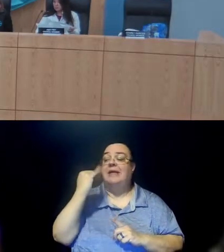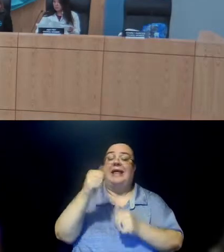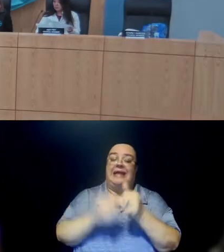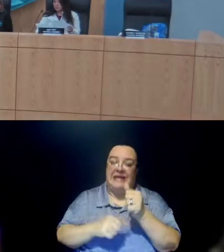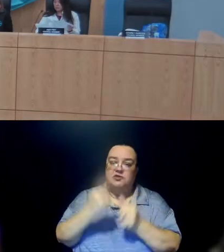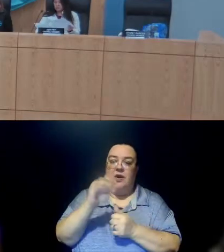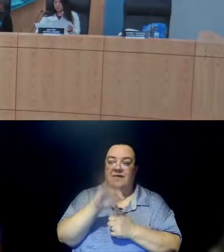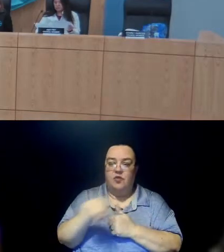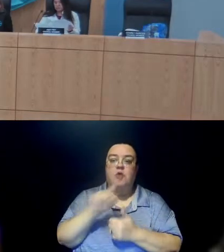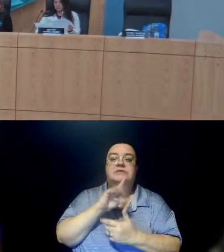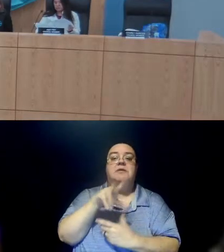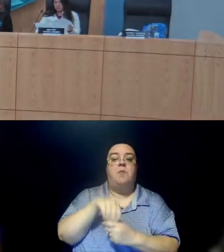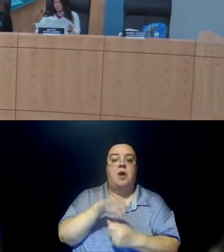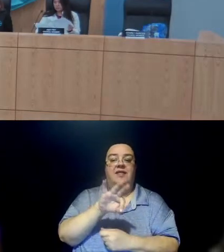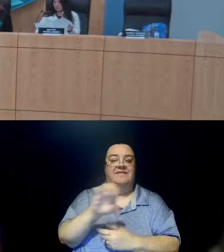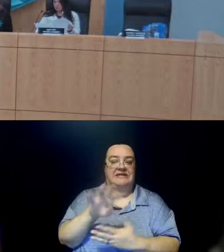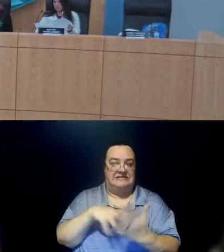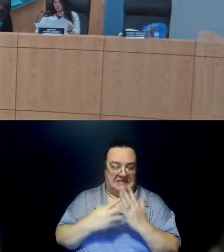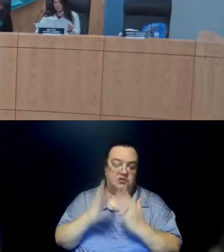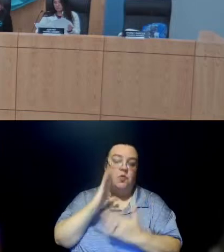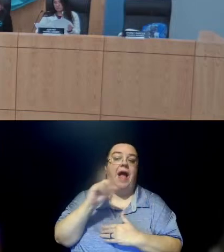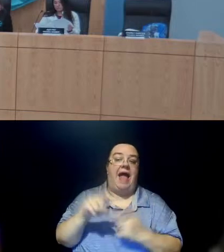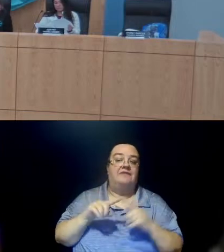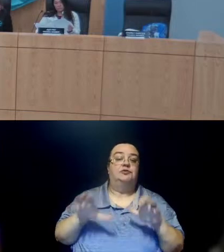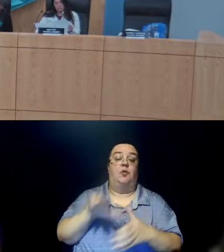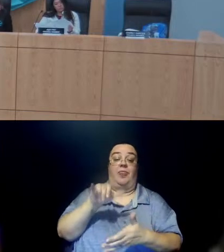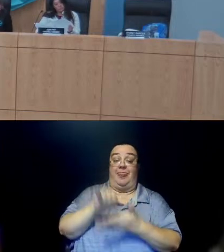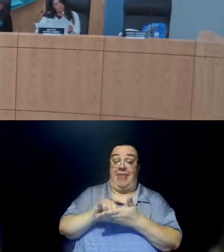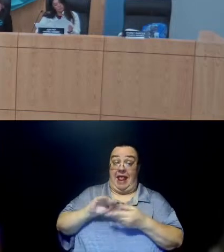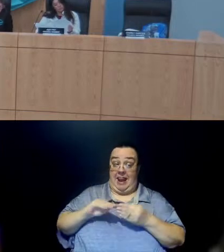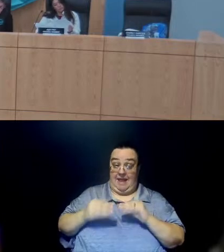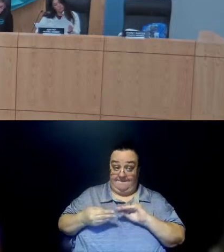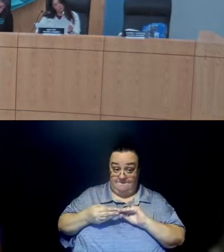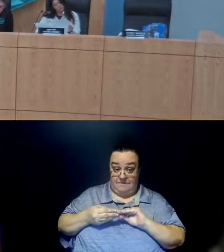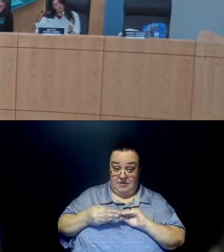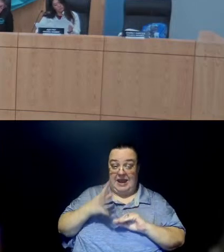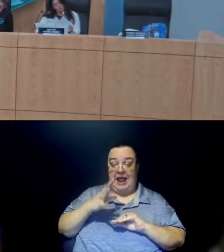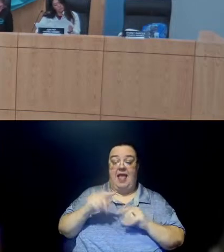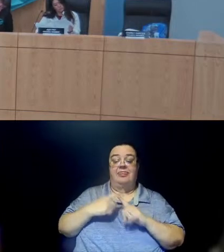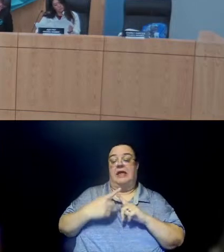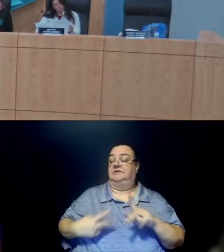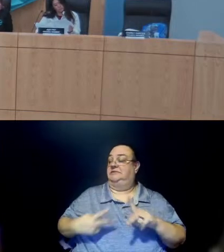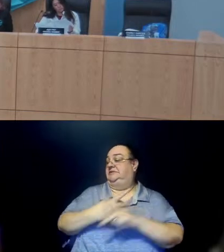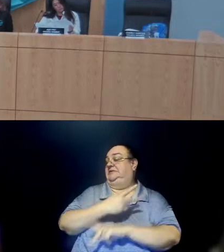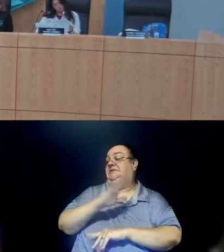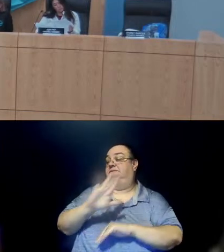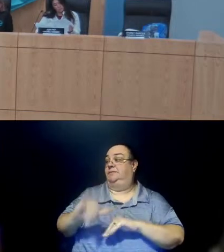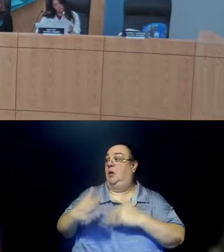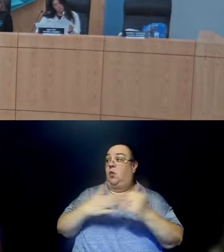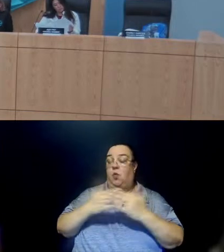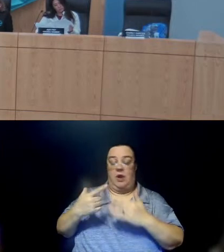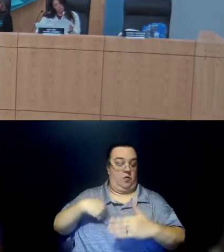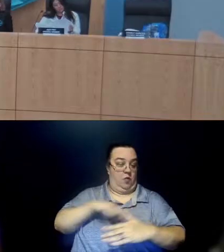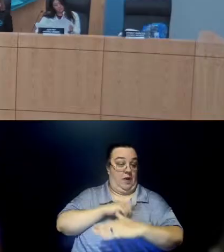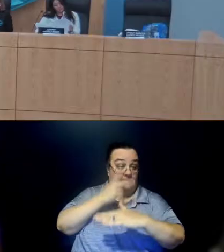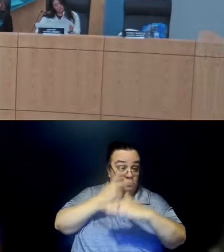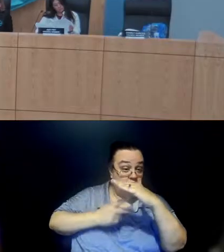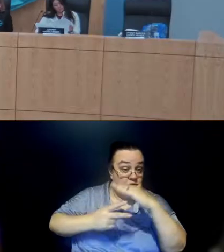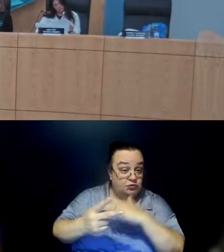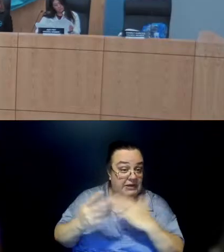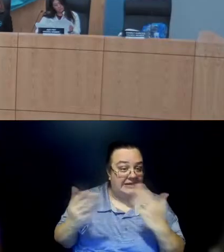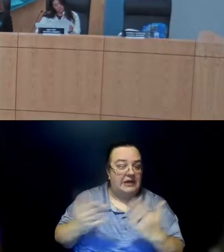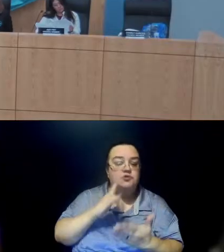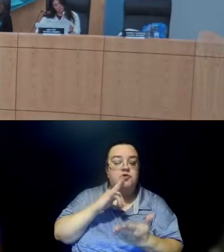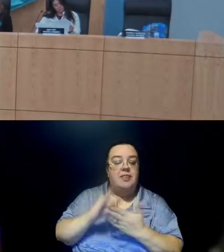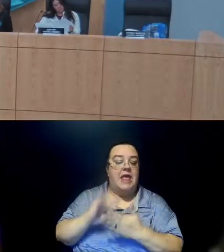schedule. So we'll have to do that number and times it by whatever we're projecting here so that it would be